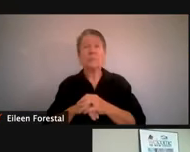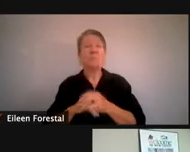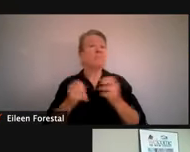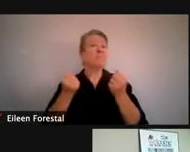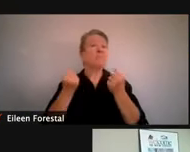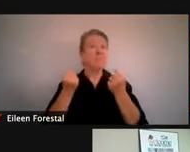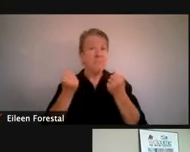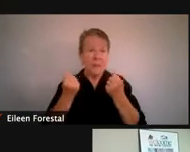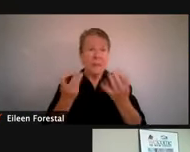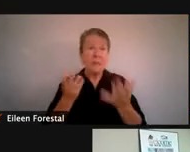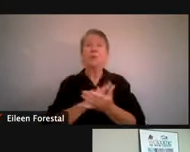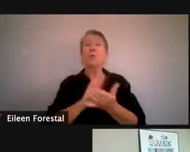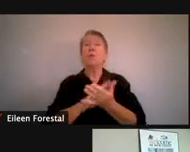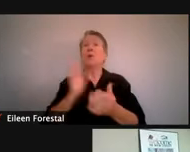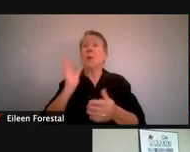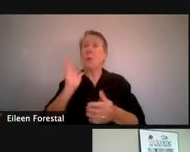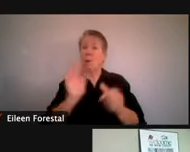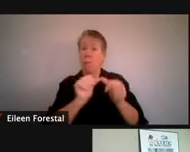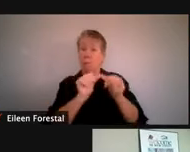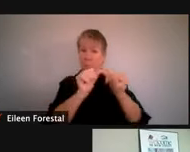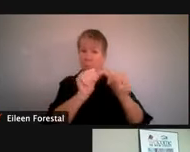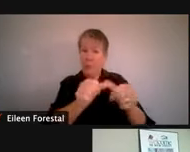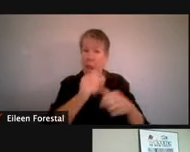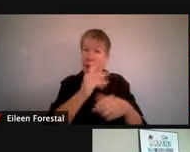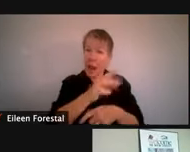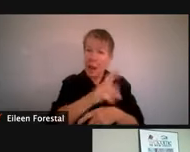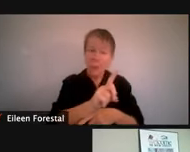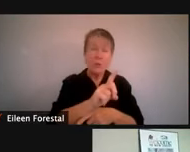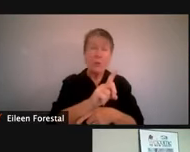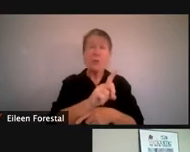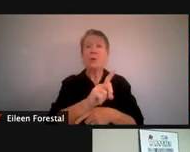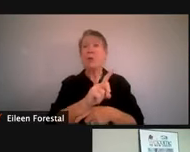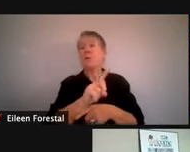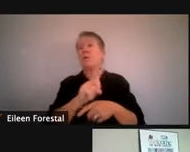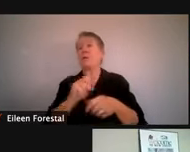for the foreseeable future. I hope that's wrong. And clearly,